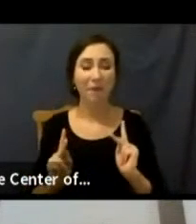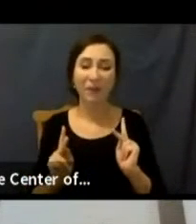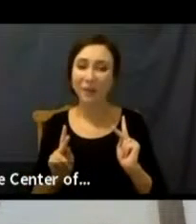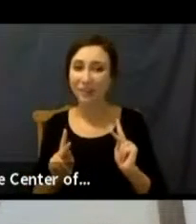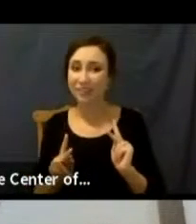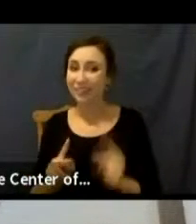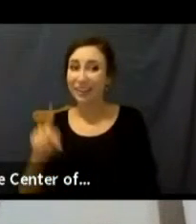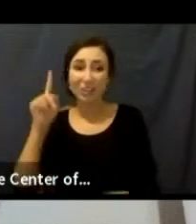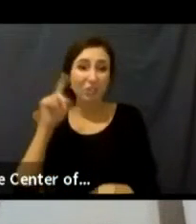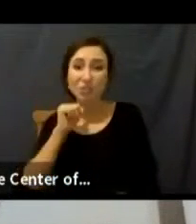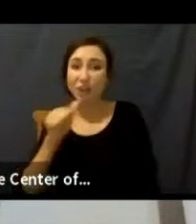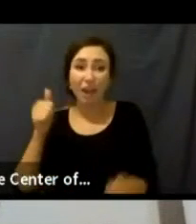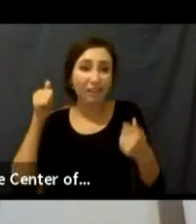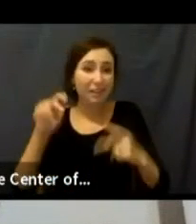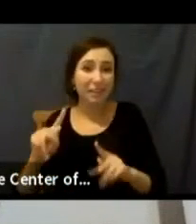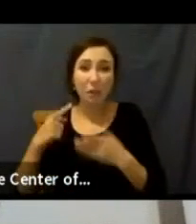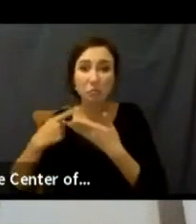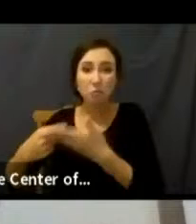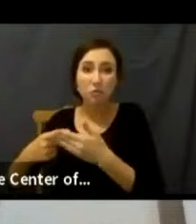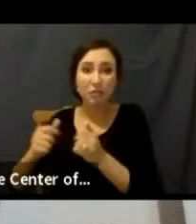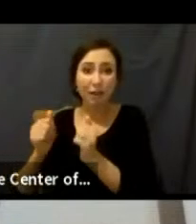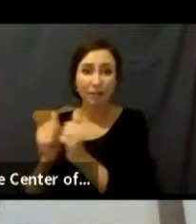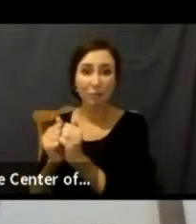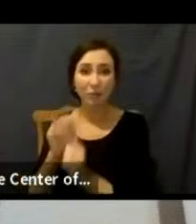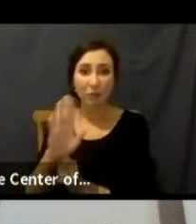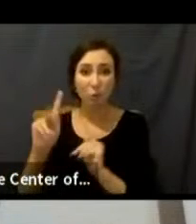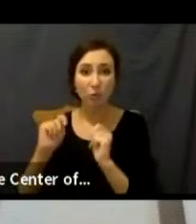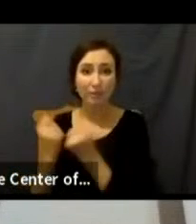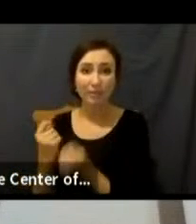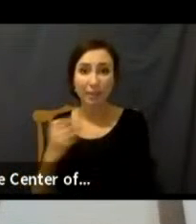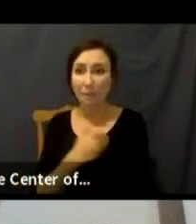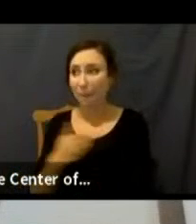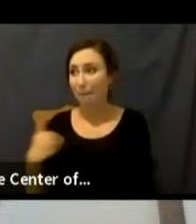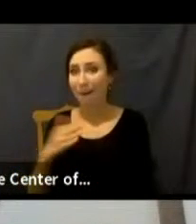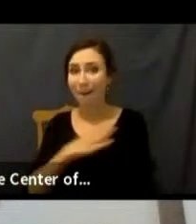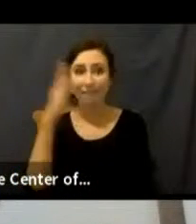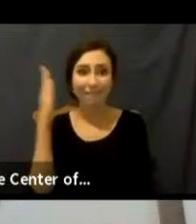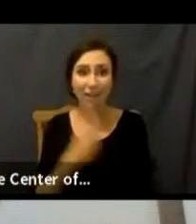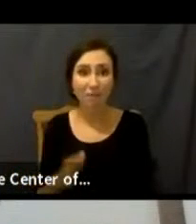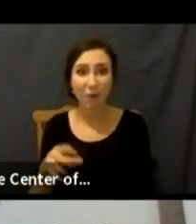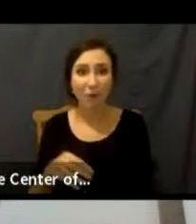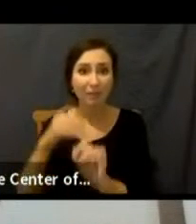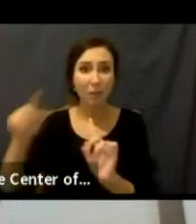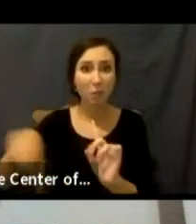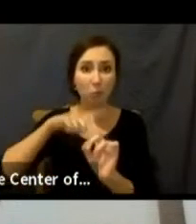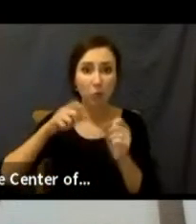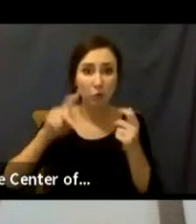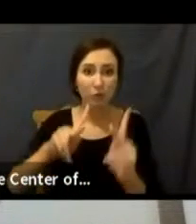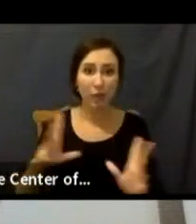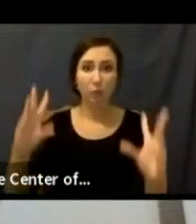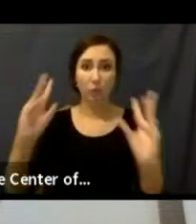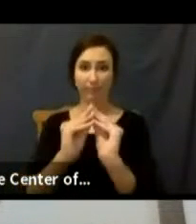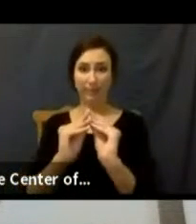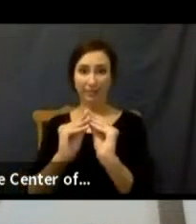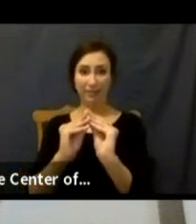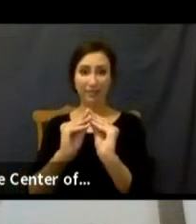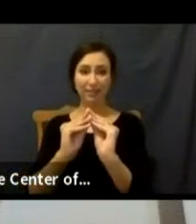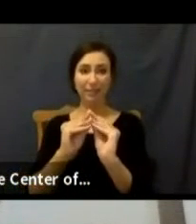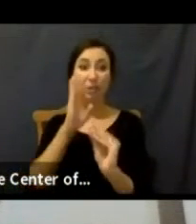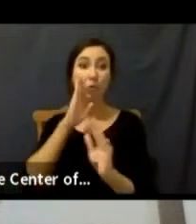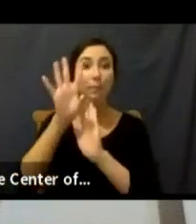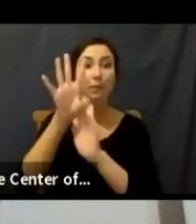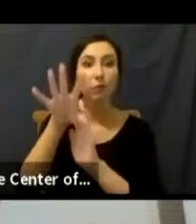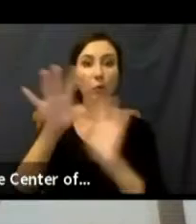to talk to your team members ever, except when you're allowed to meet. And you're going to be recorded